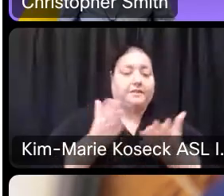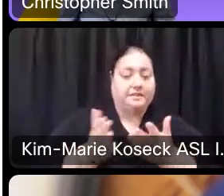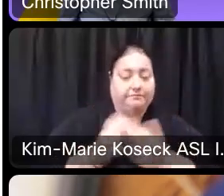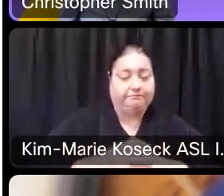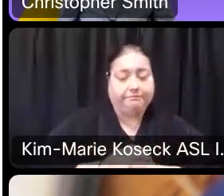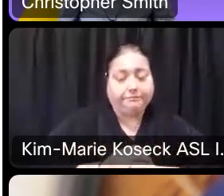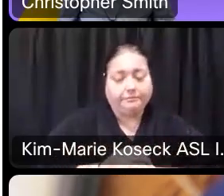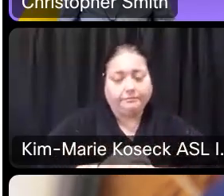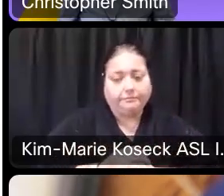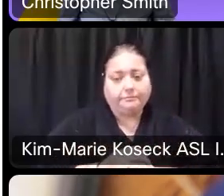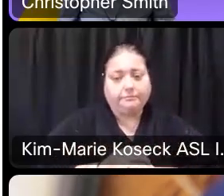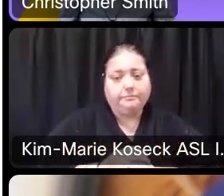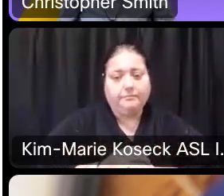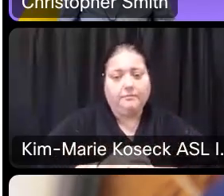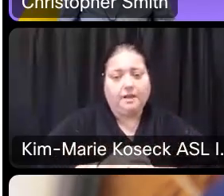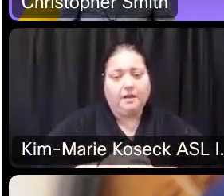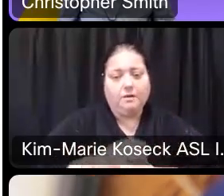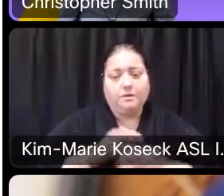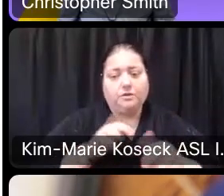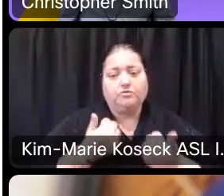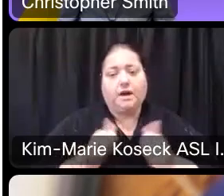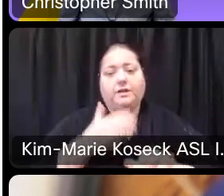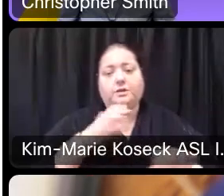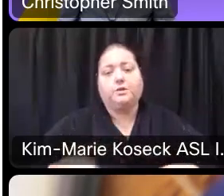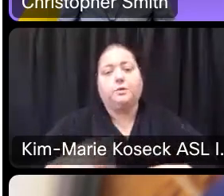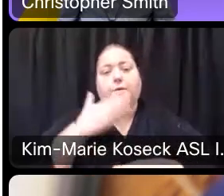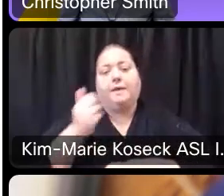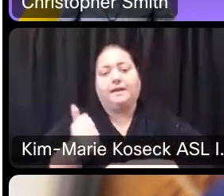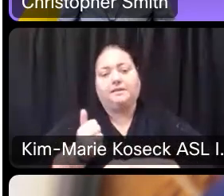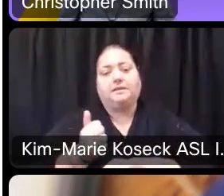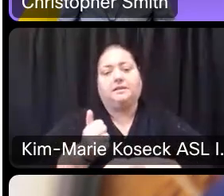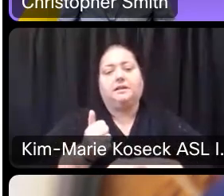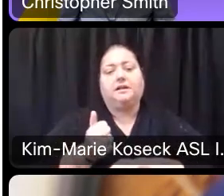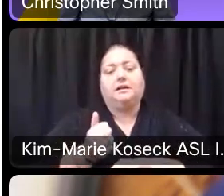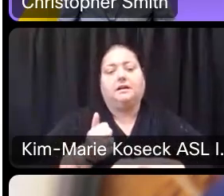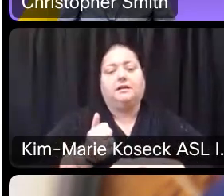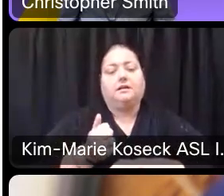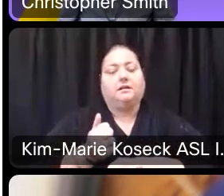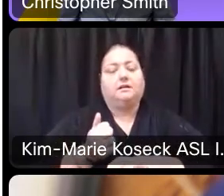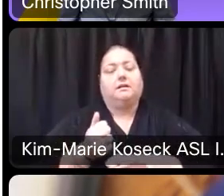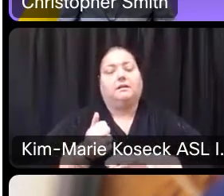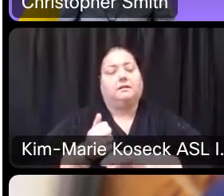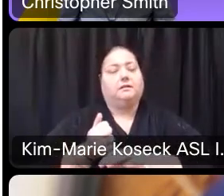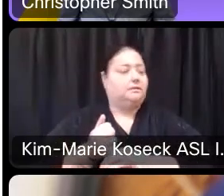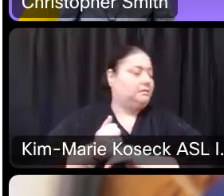do do our best to ensure that all of our service arrays have a trauma and